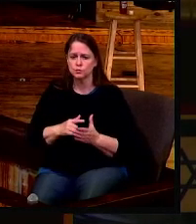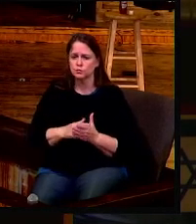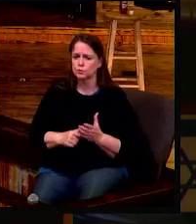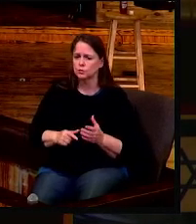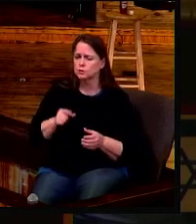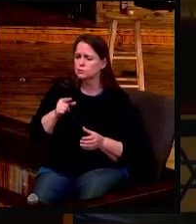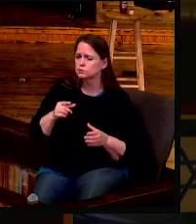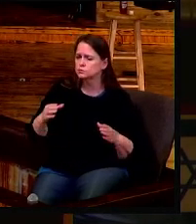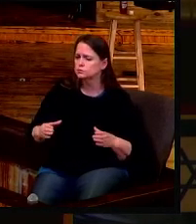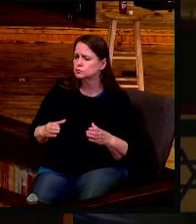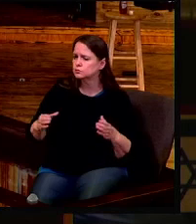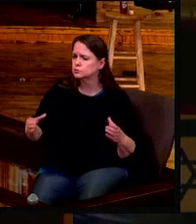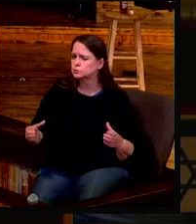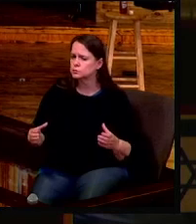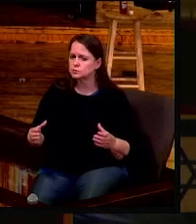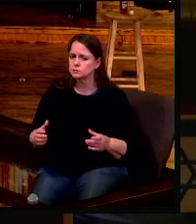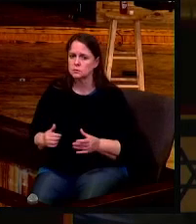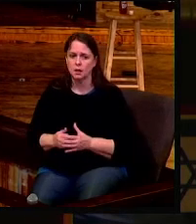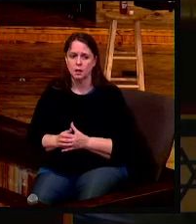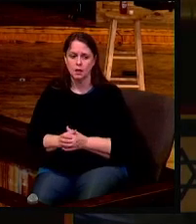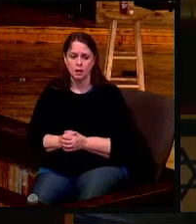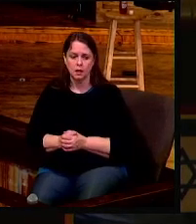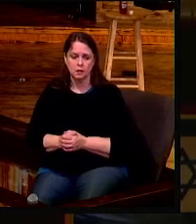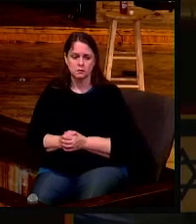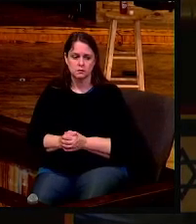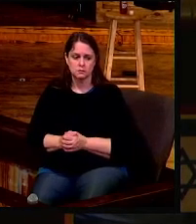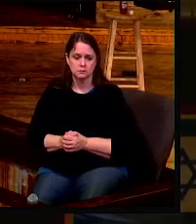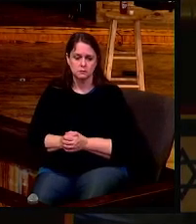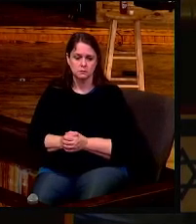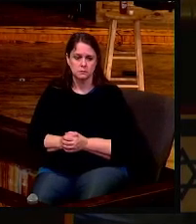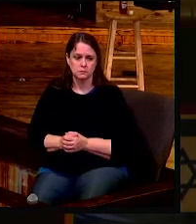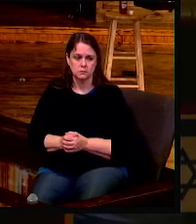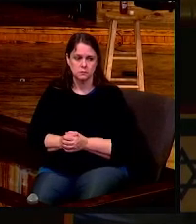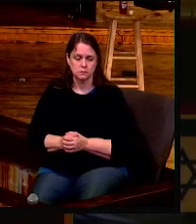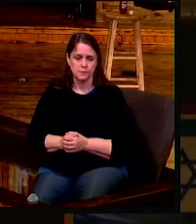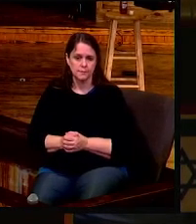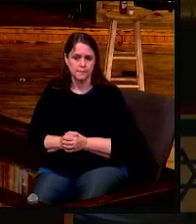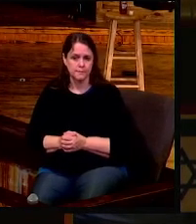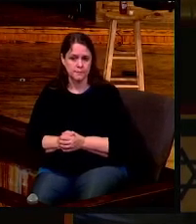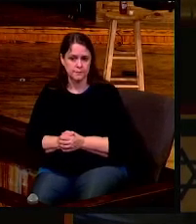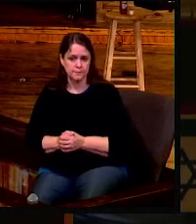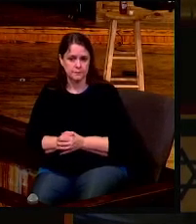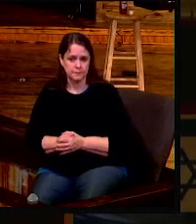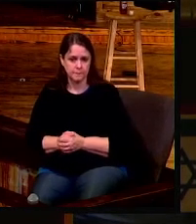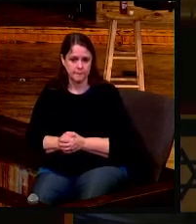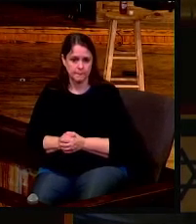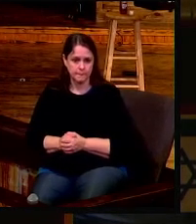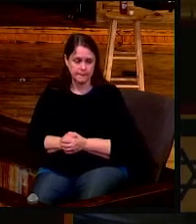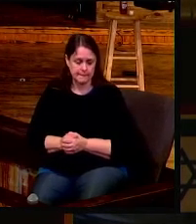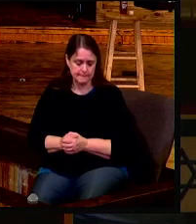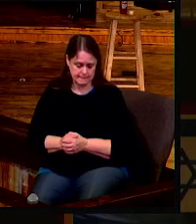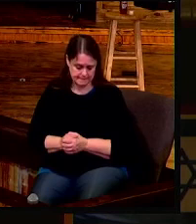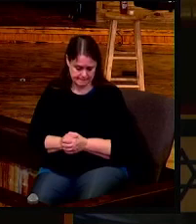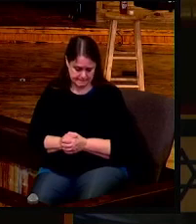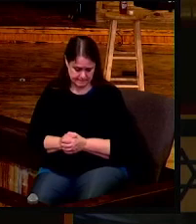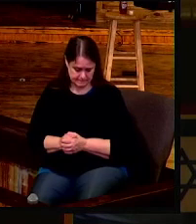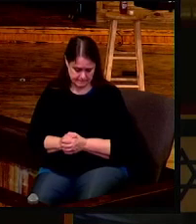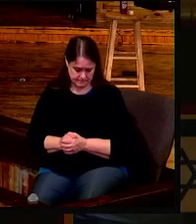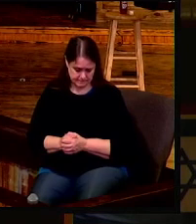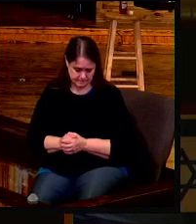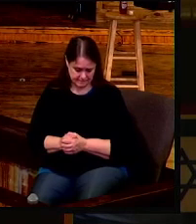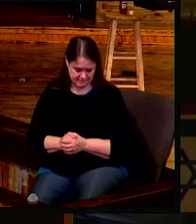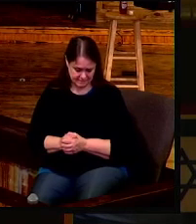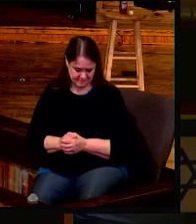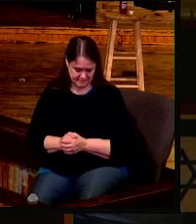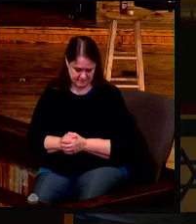But if we change the way we talk, and that's one thing that we've been working on for a while now, and every now and again, Brandy has